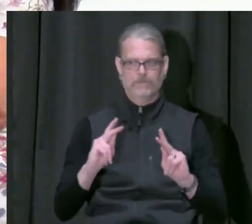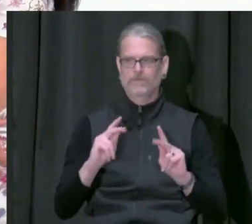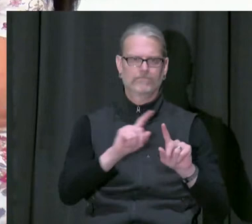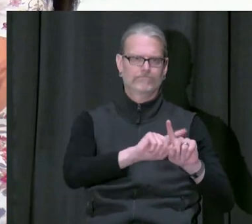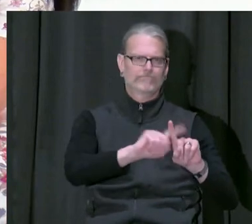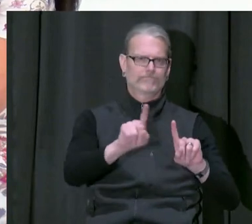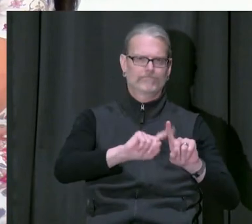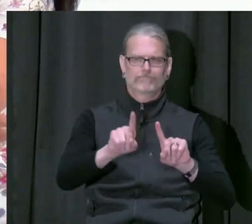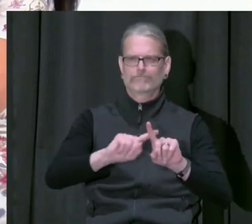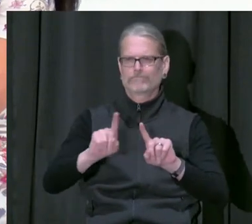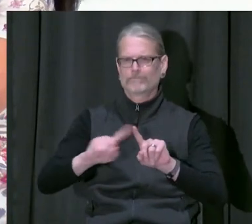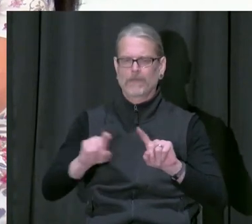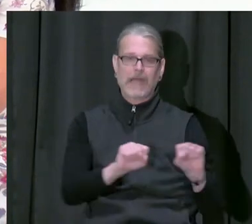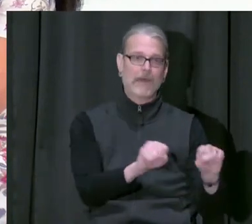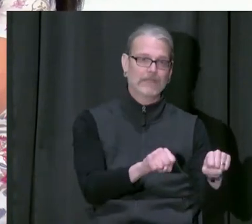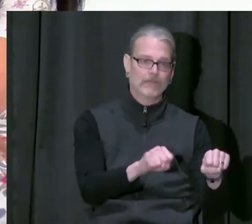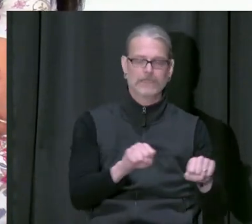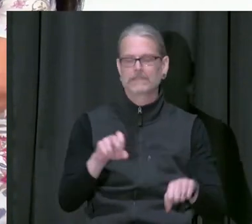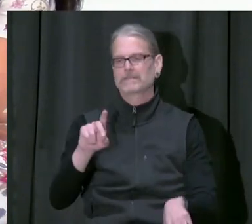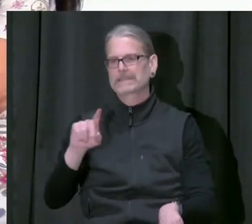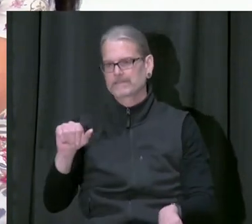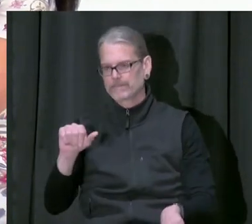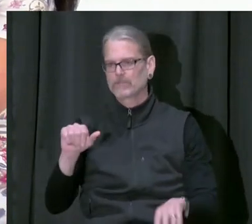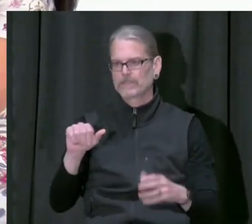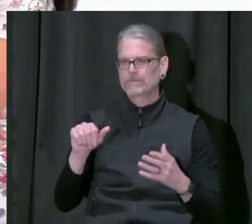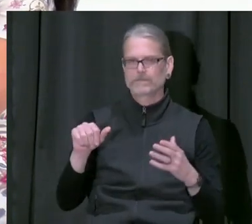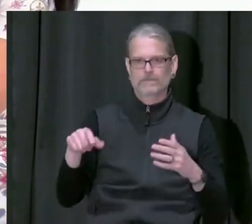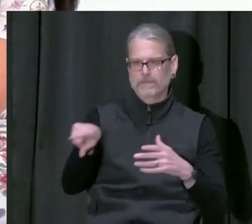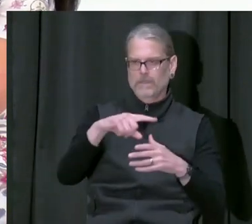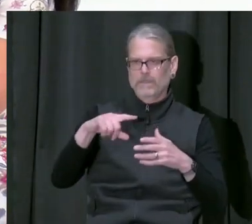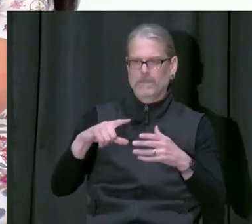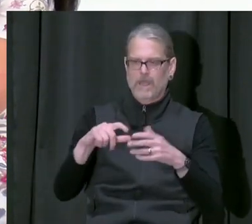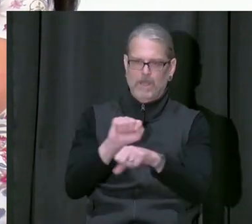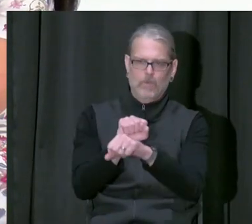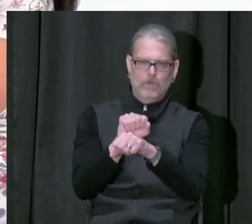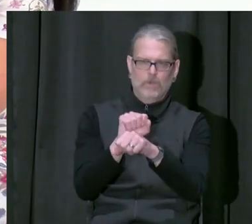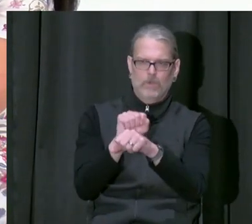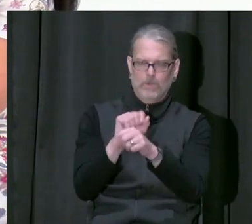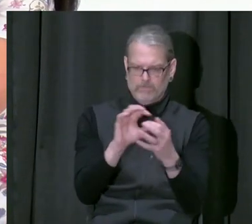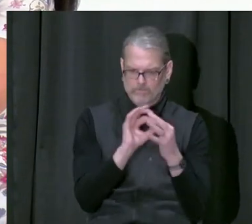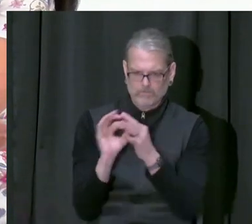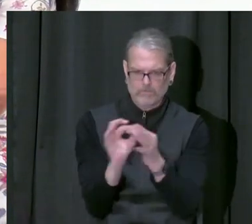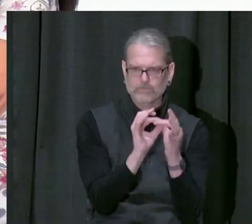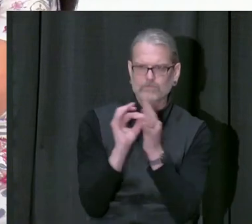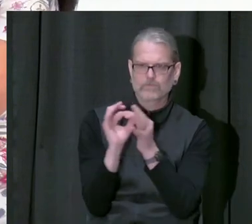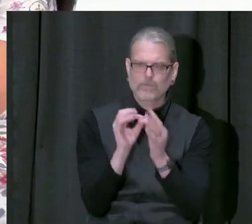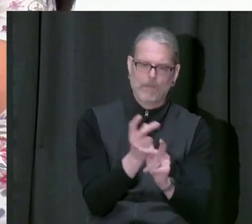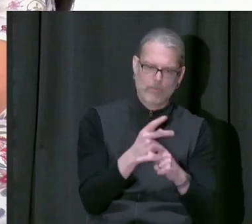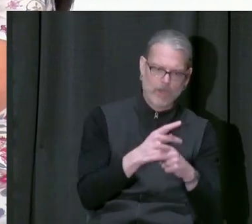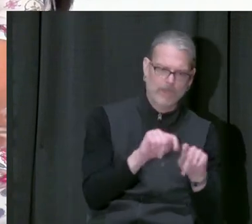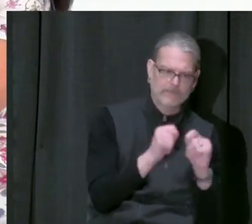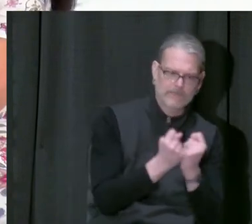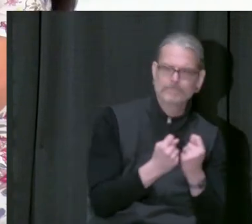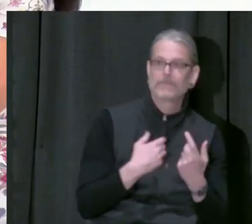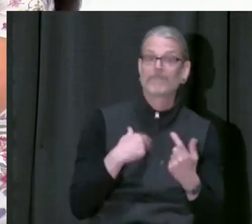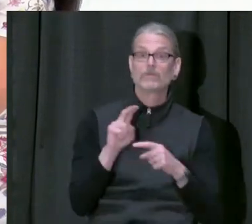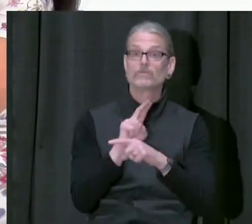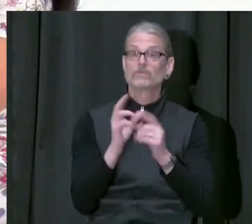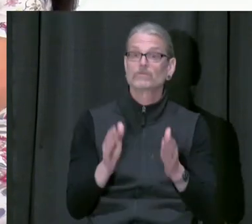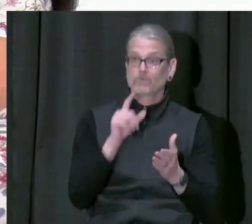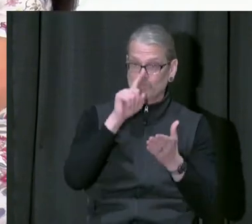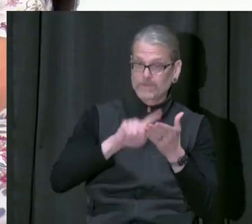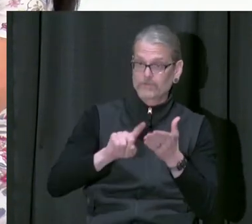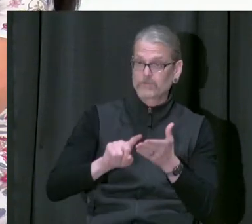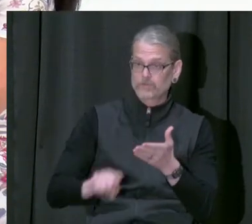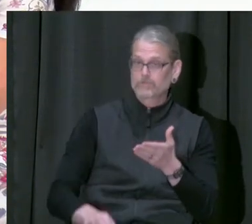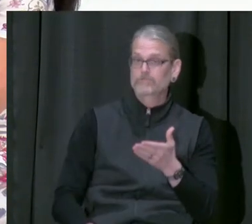types of abilities, disabilities, and they work very closely with the product team. They do user research.